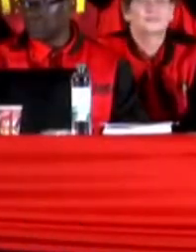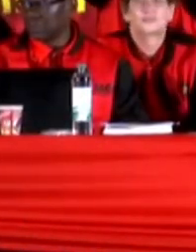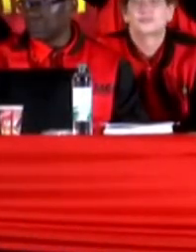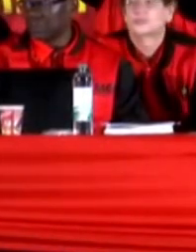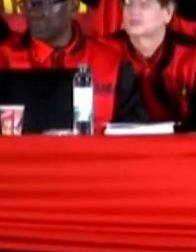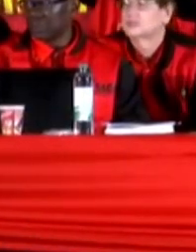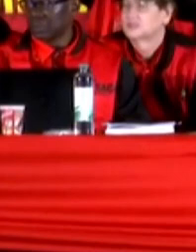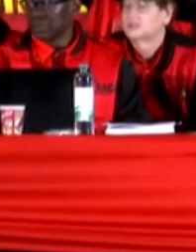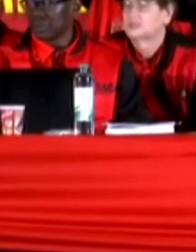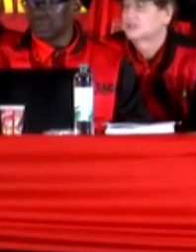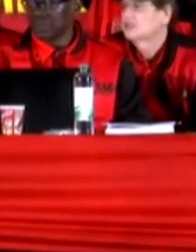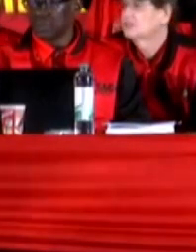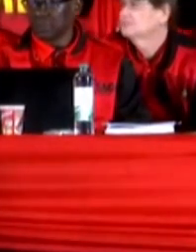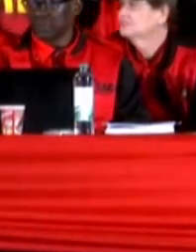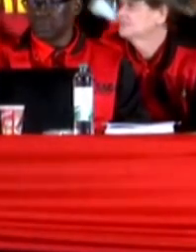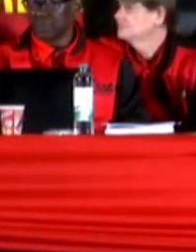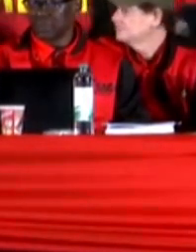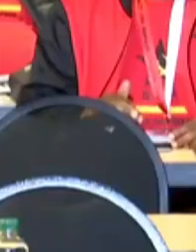back there.